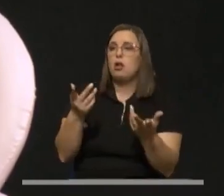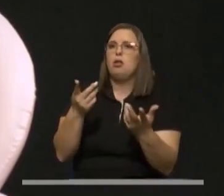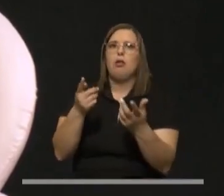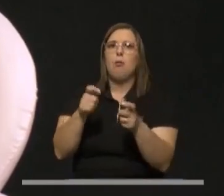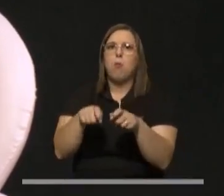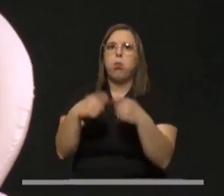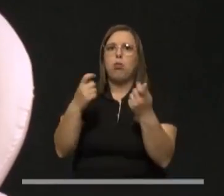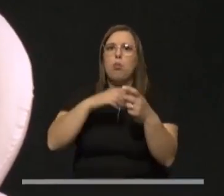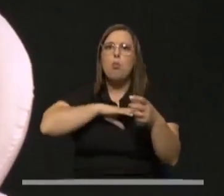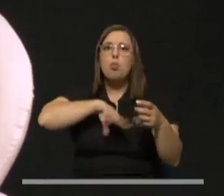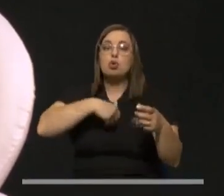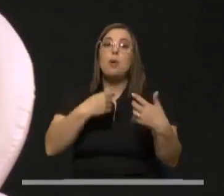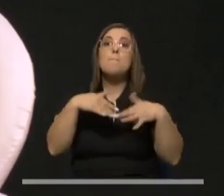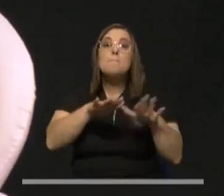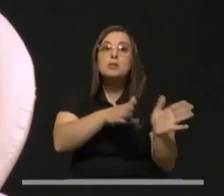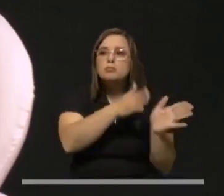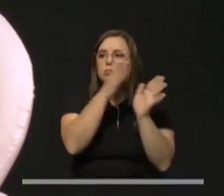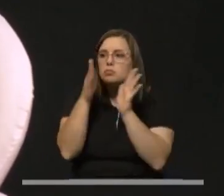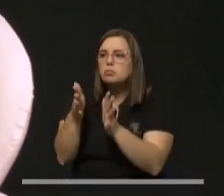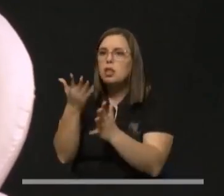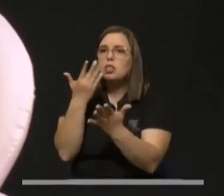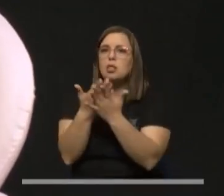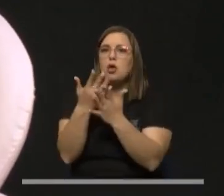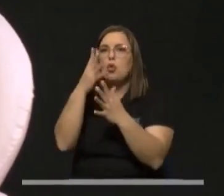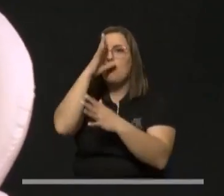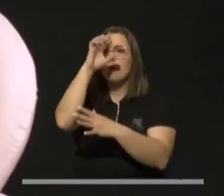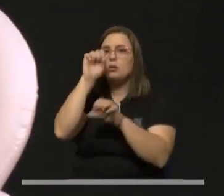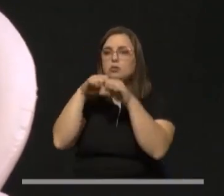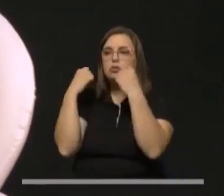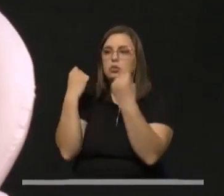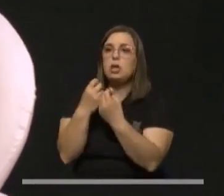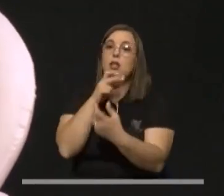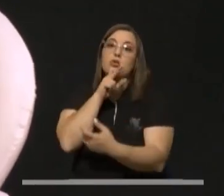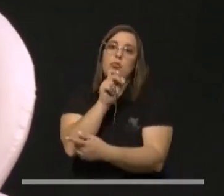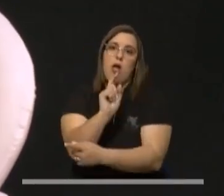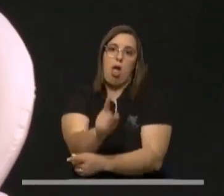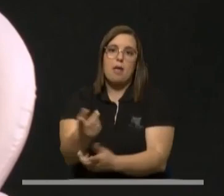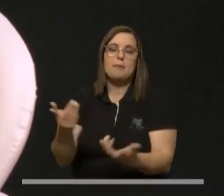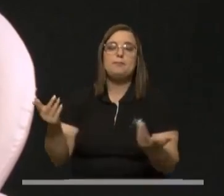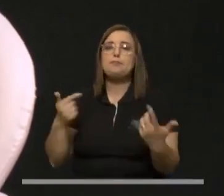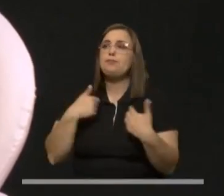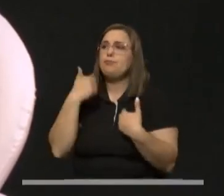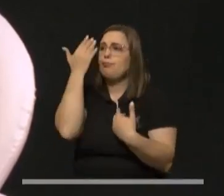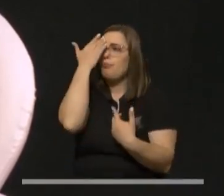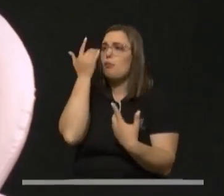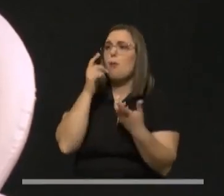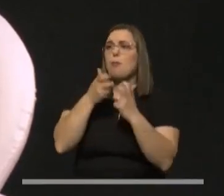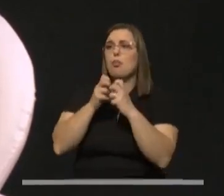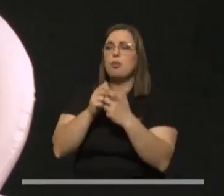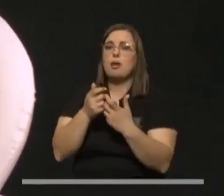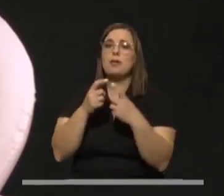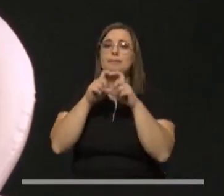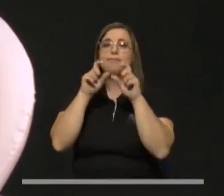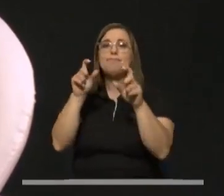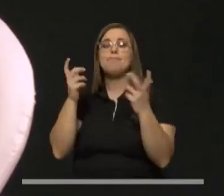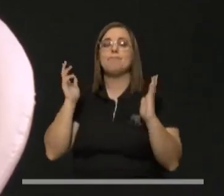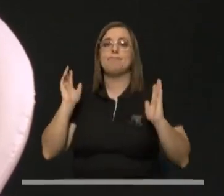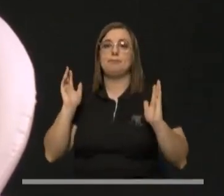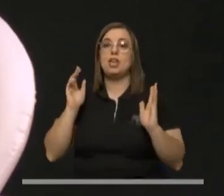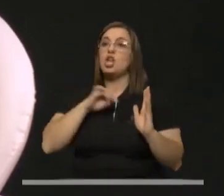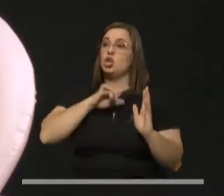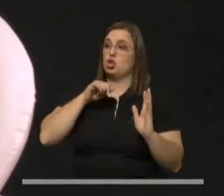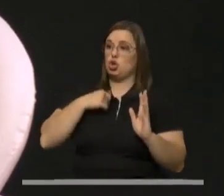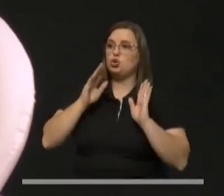Industrial Revolution, stabilized the world but brought us a social state to a certain extent. I think this is a problem